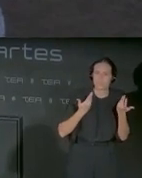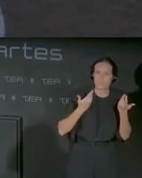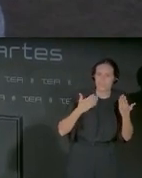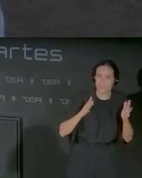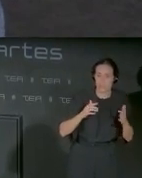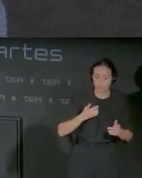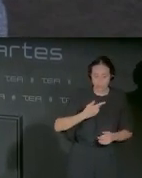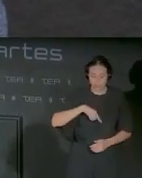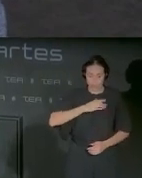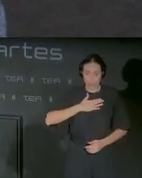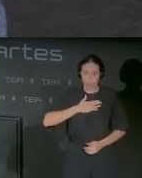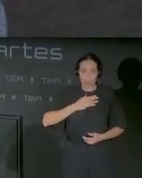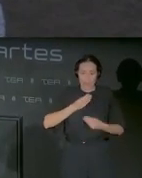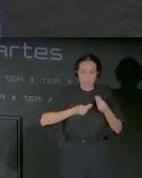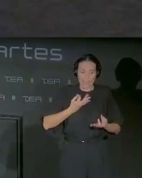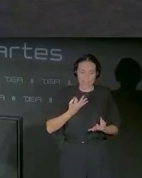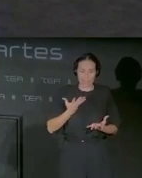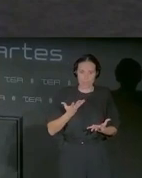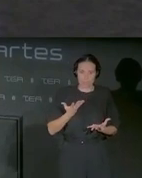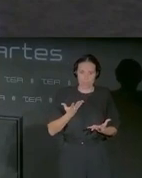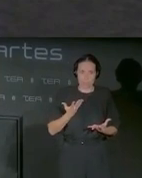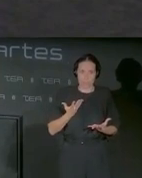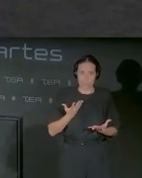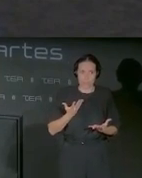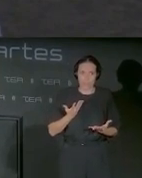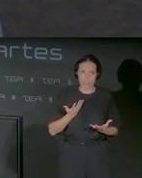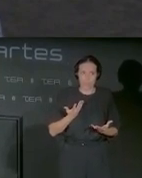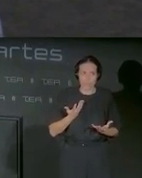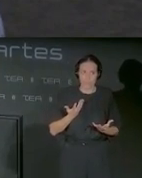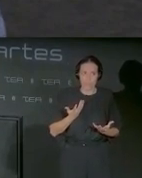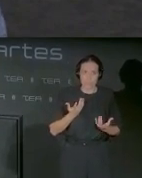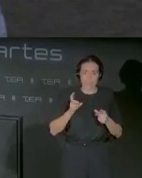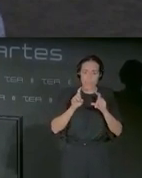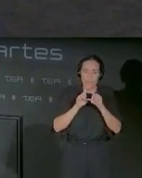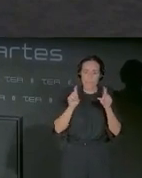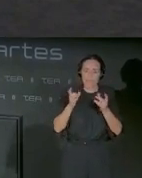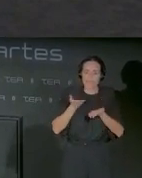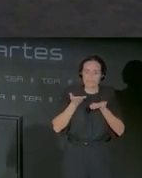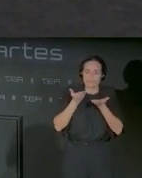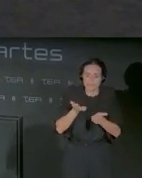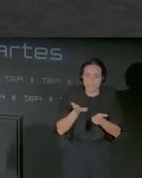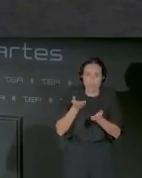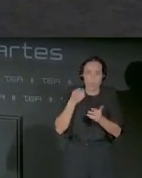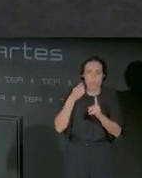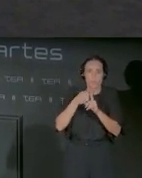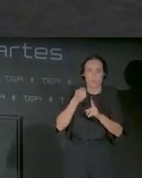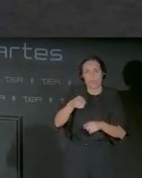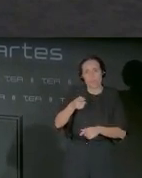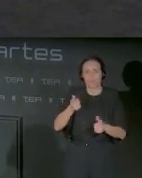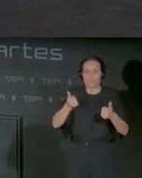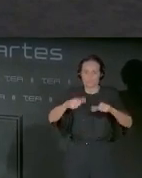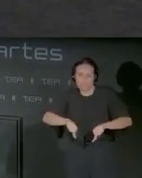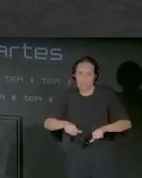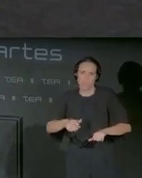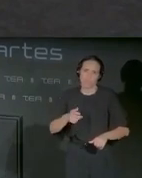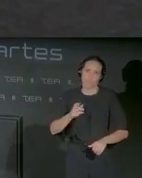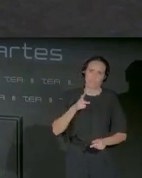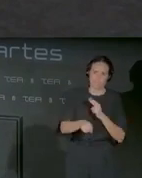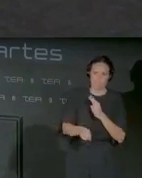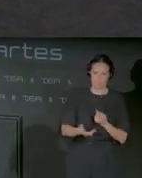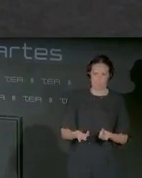the game backfires on the market, because it doesn't go with the audience and what they want to play.